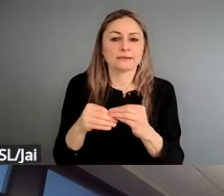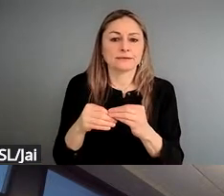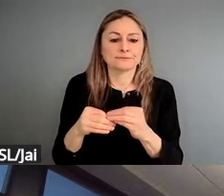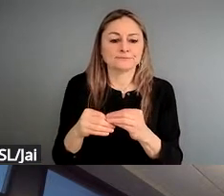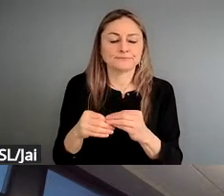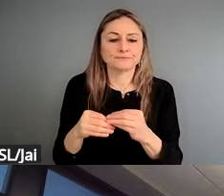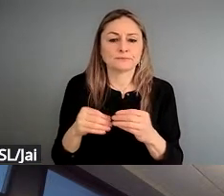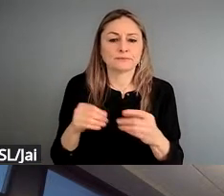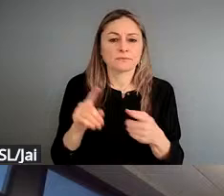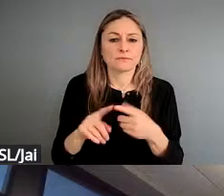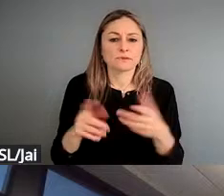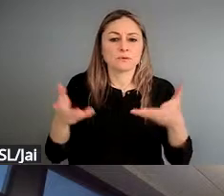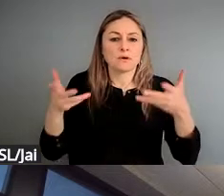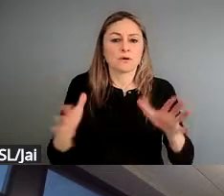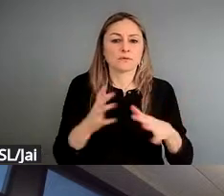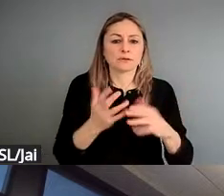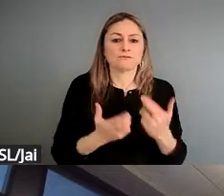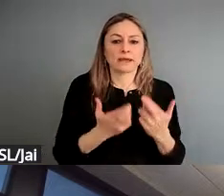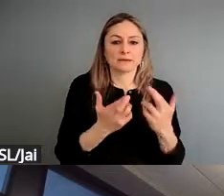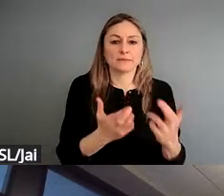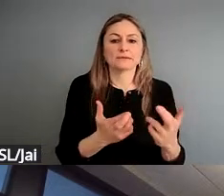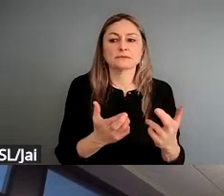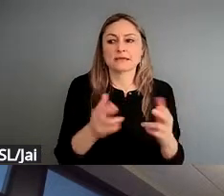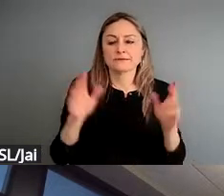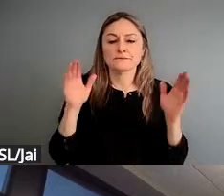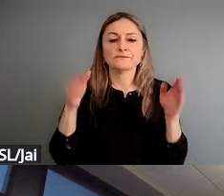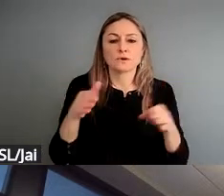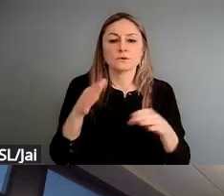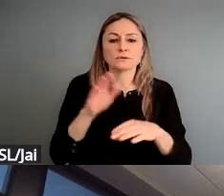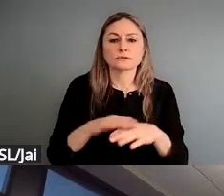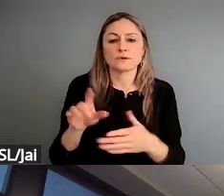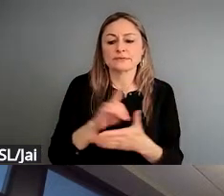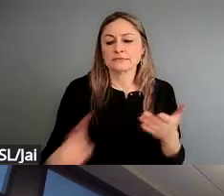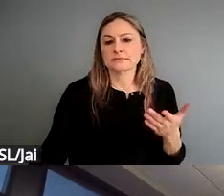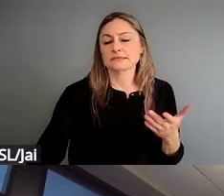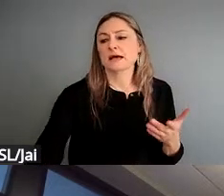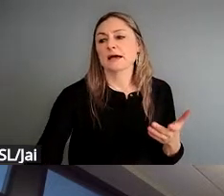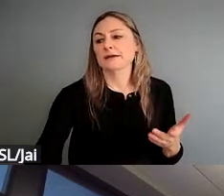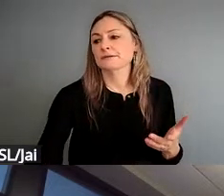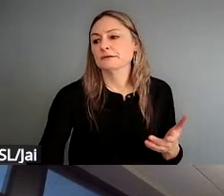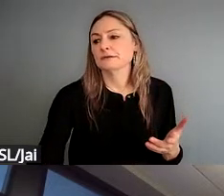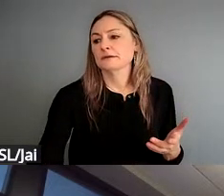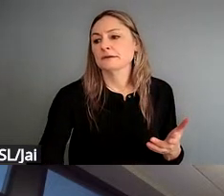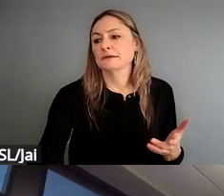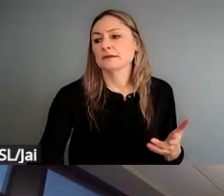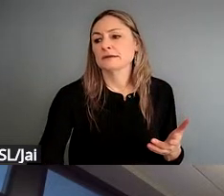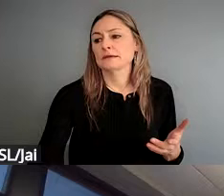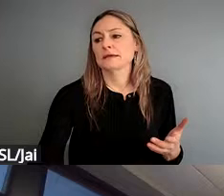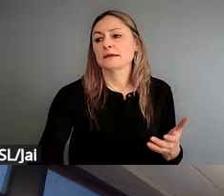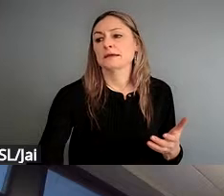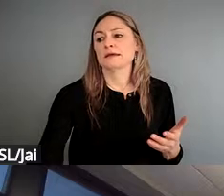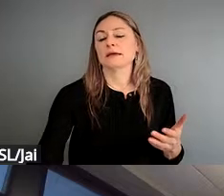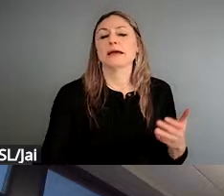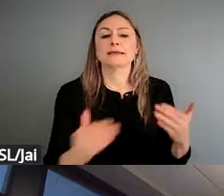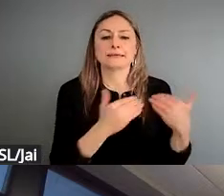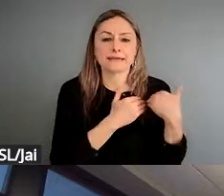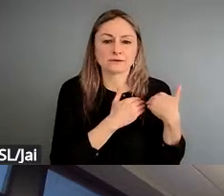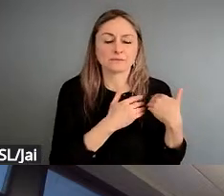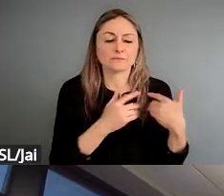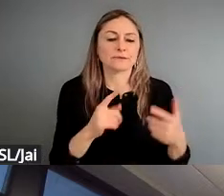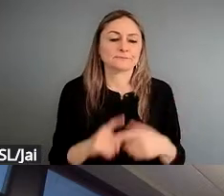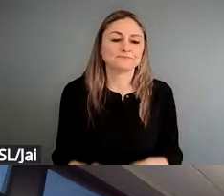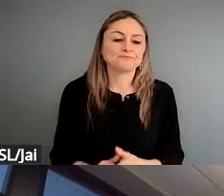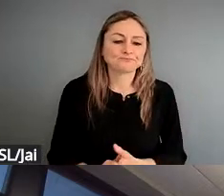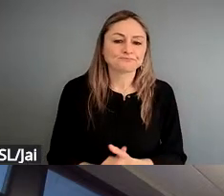our existing recommendation that focused on design and accountability for design consistency of